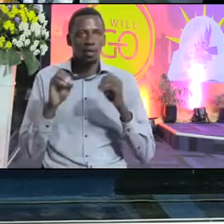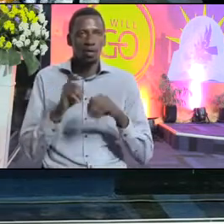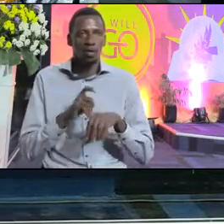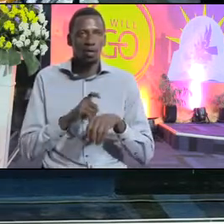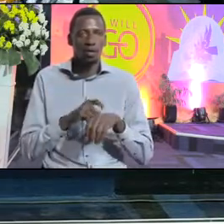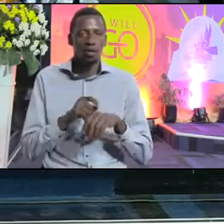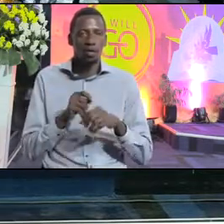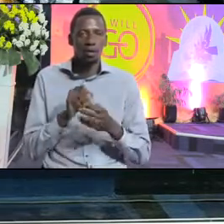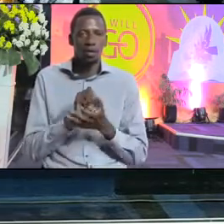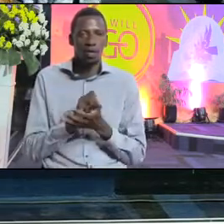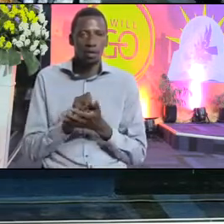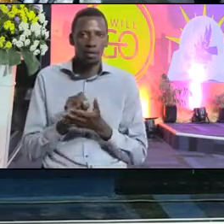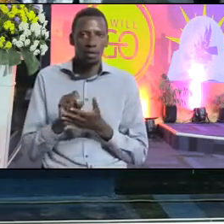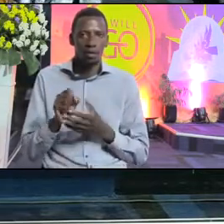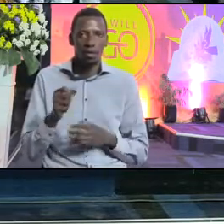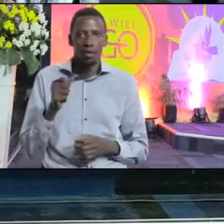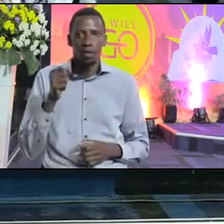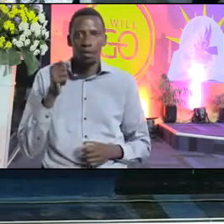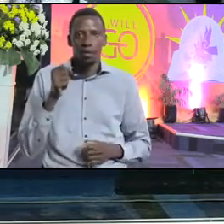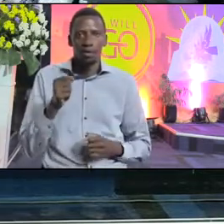the saints go